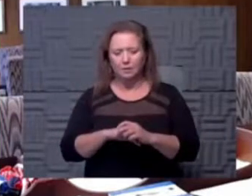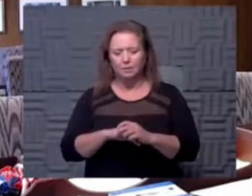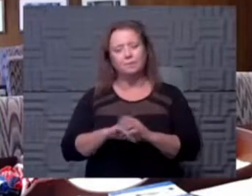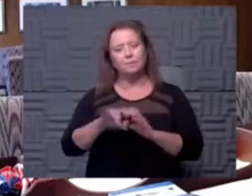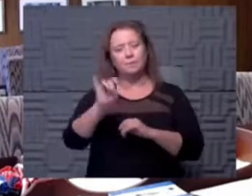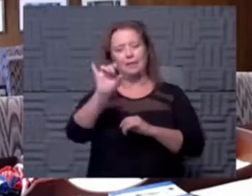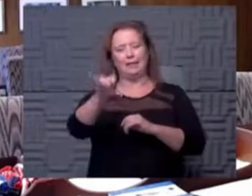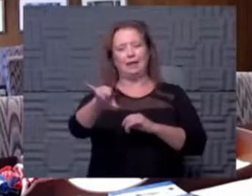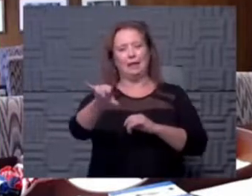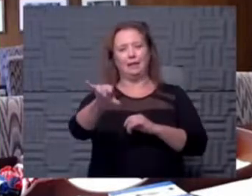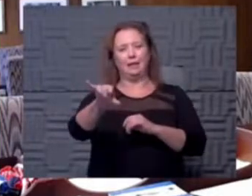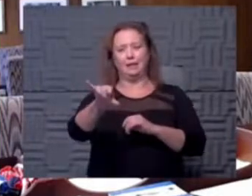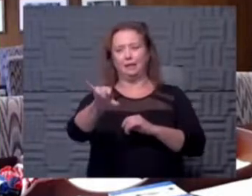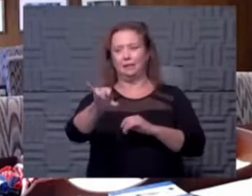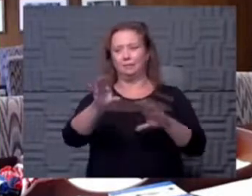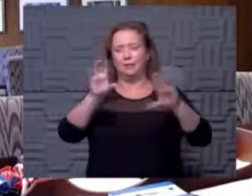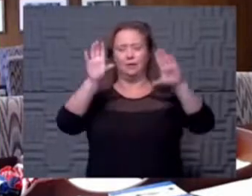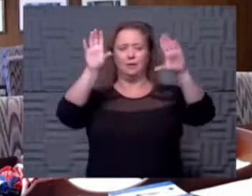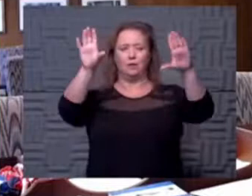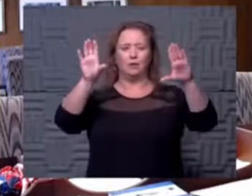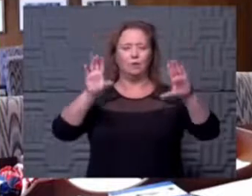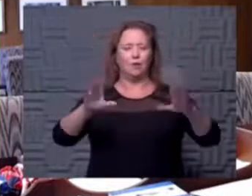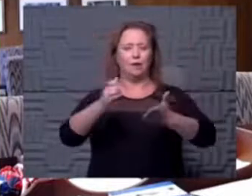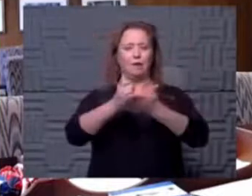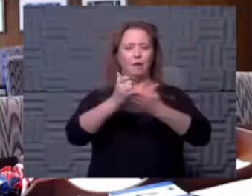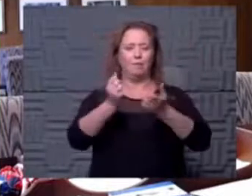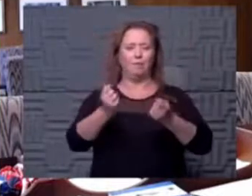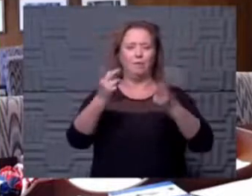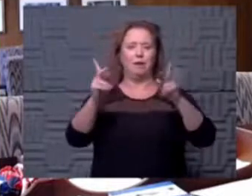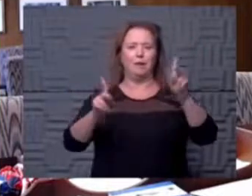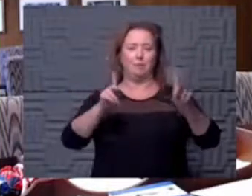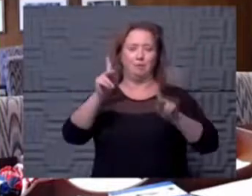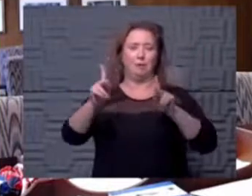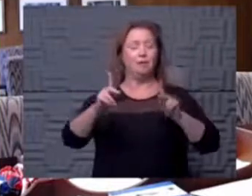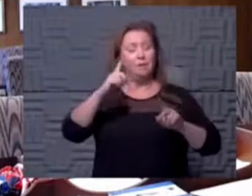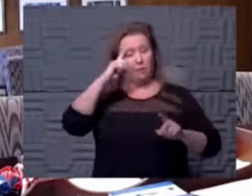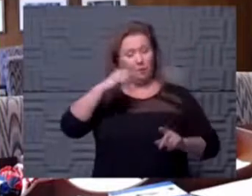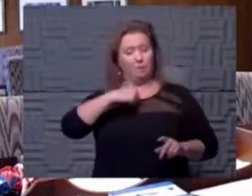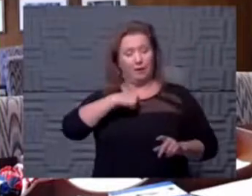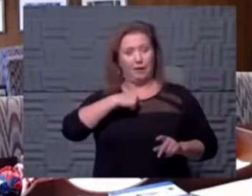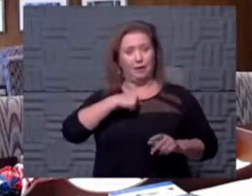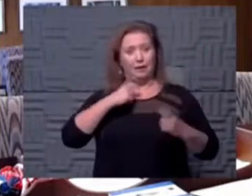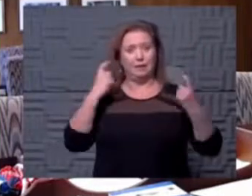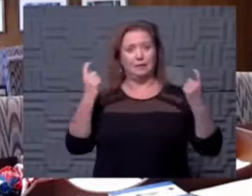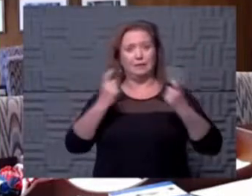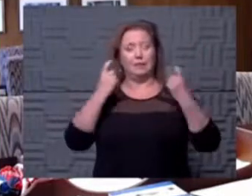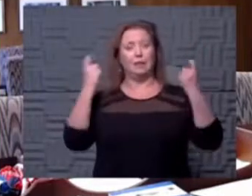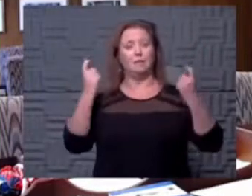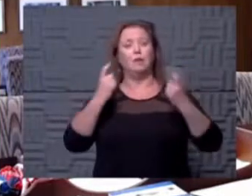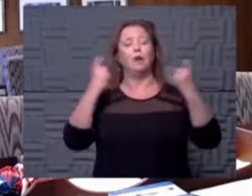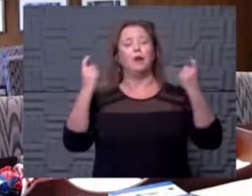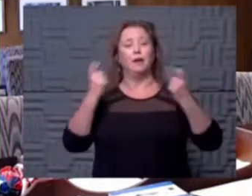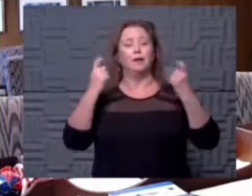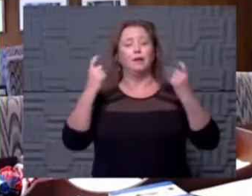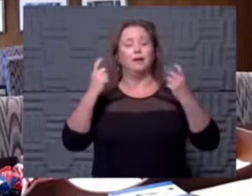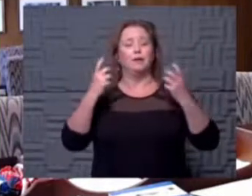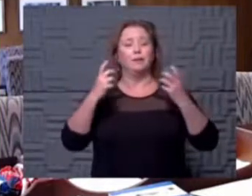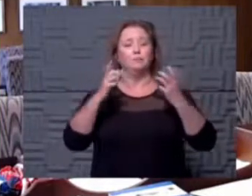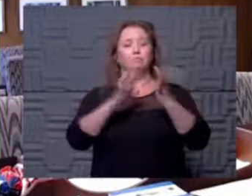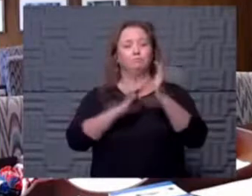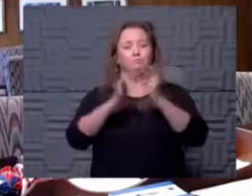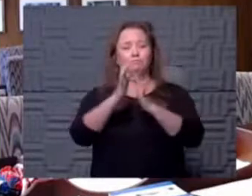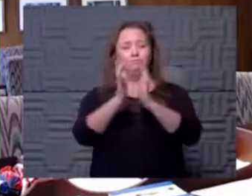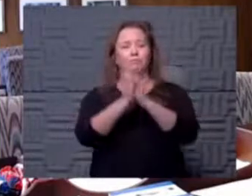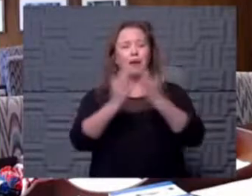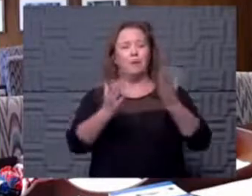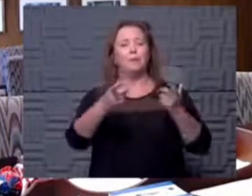that I think has been a great consolation for many people. It has been for me to be able to celebrate the liturgy. I think